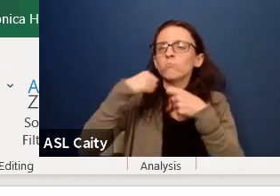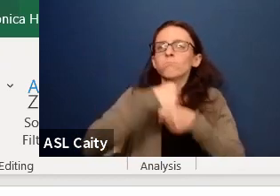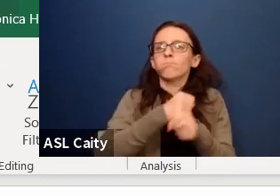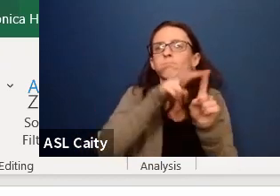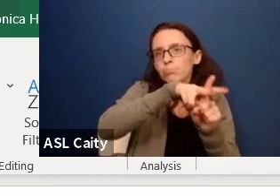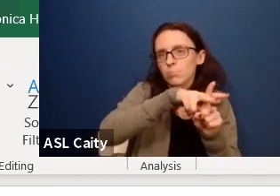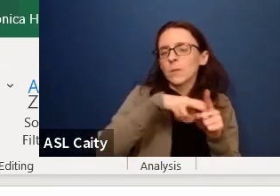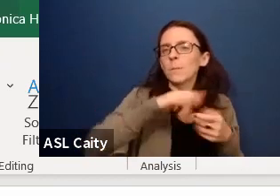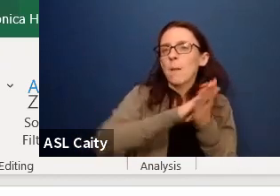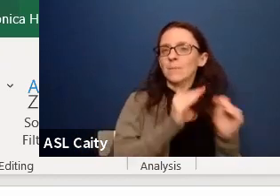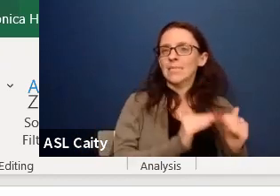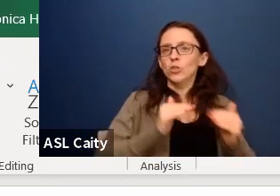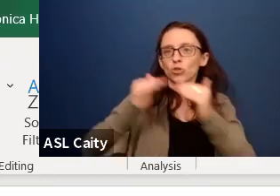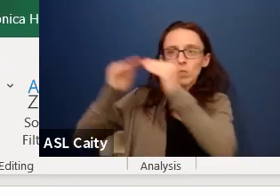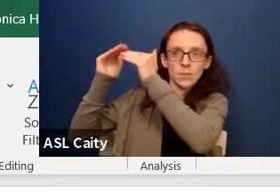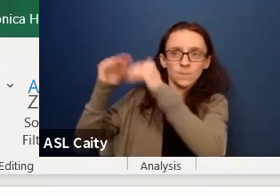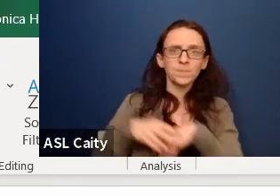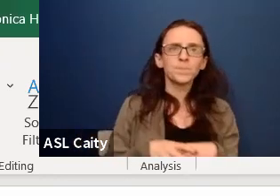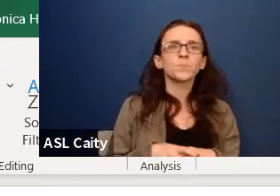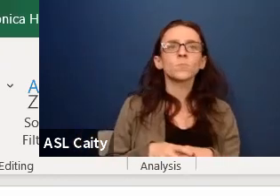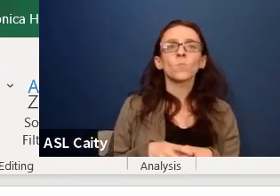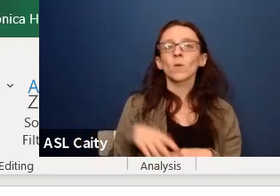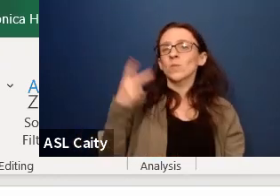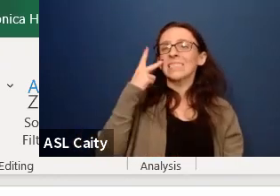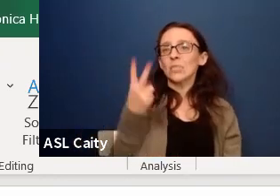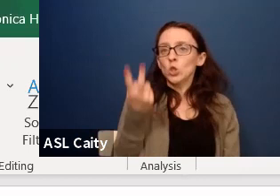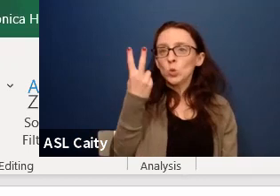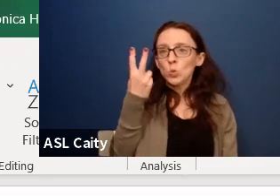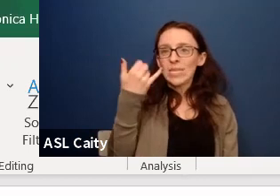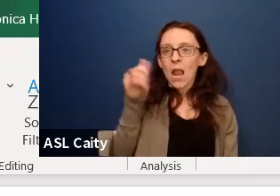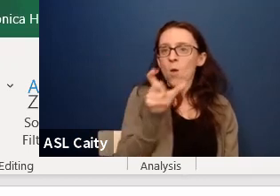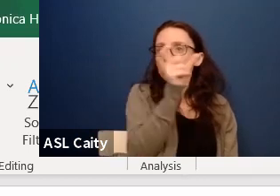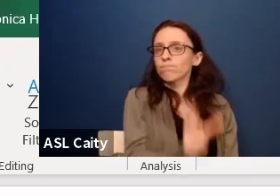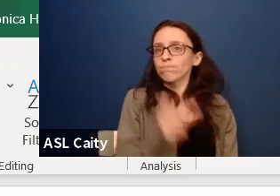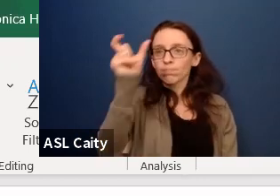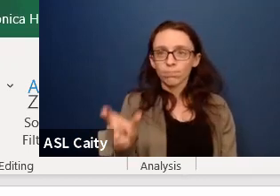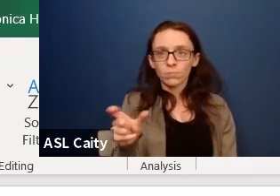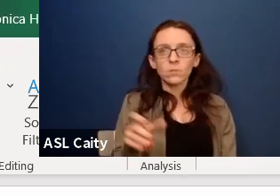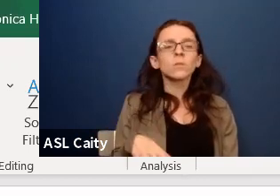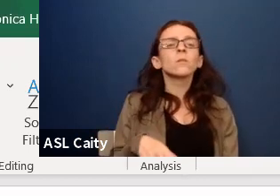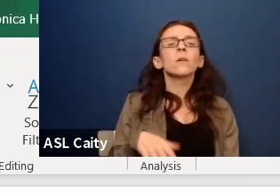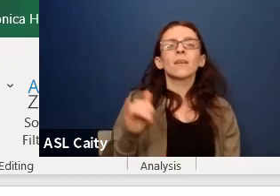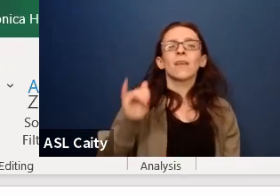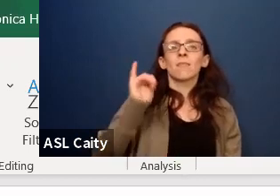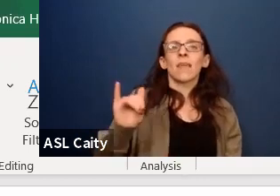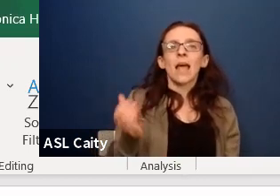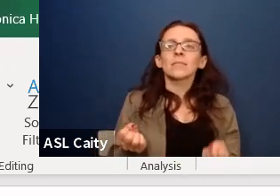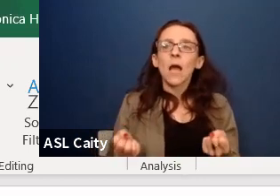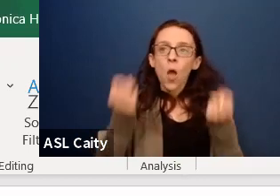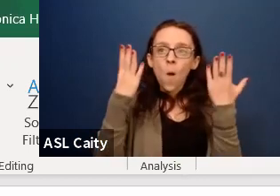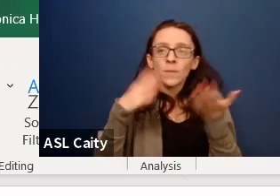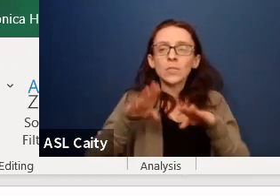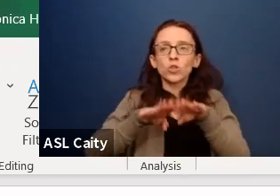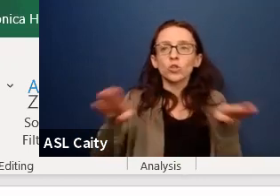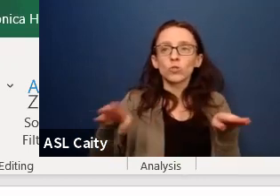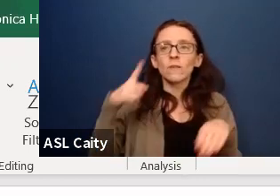the 2 columns I've highlighted in yellow are the numbers of children